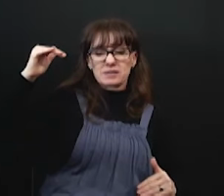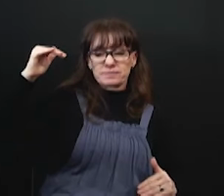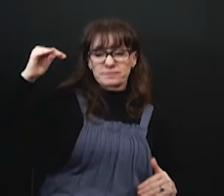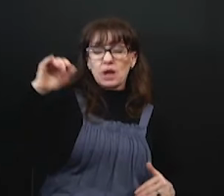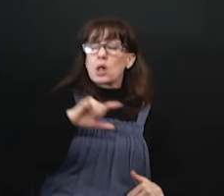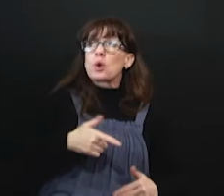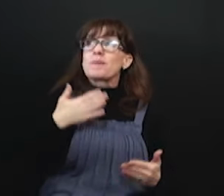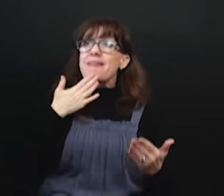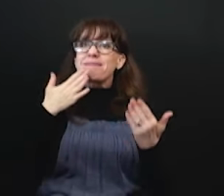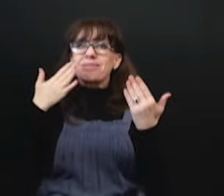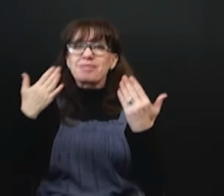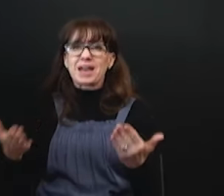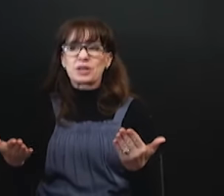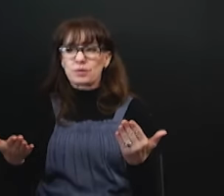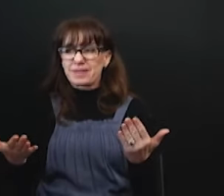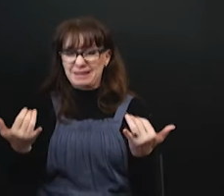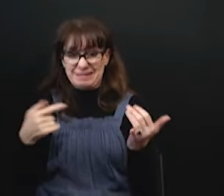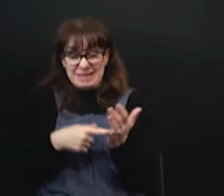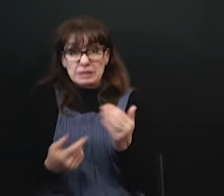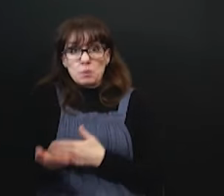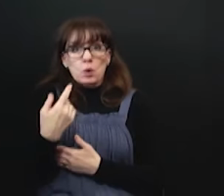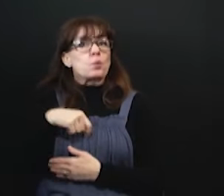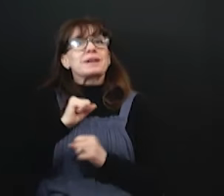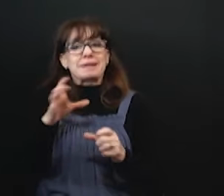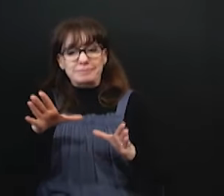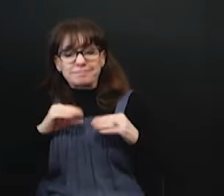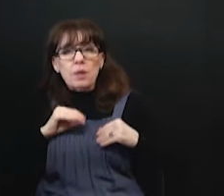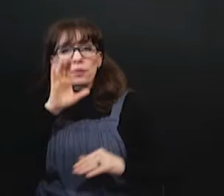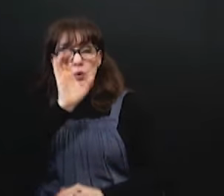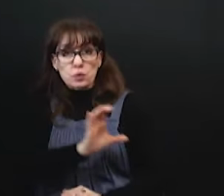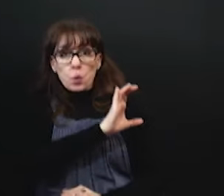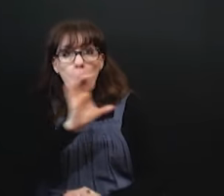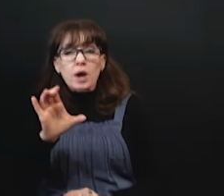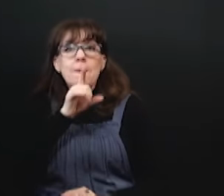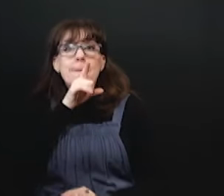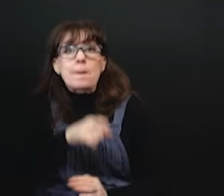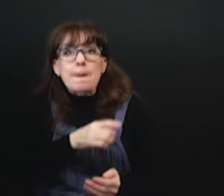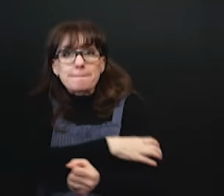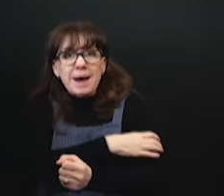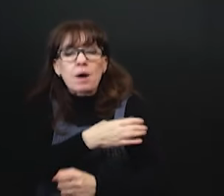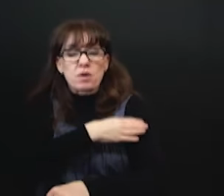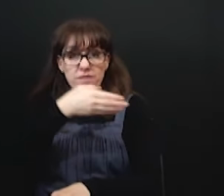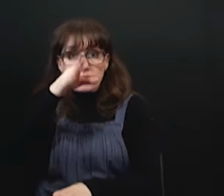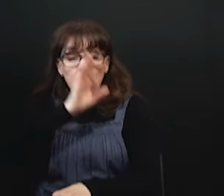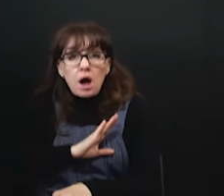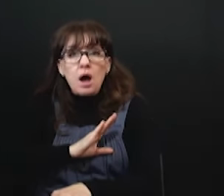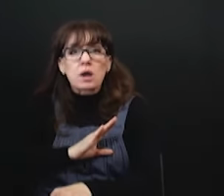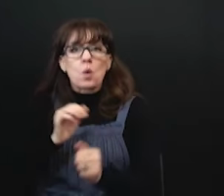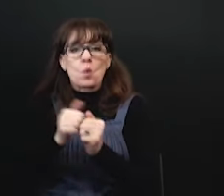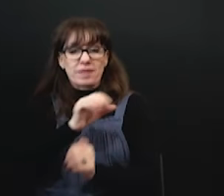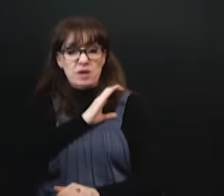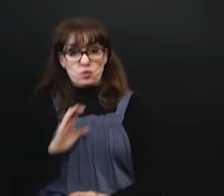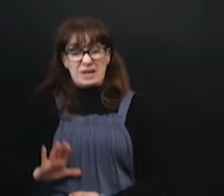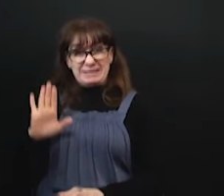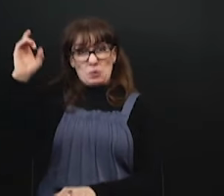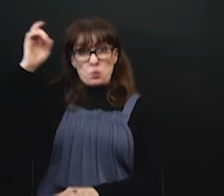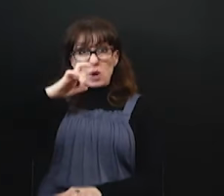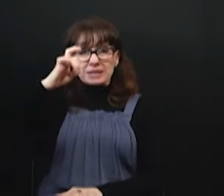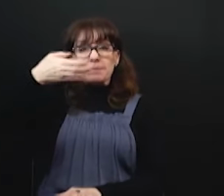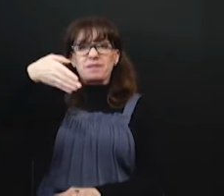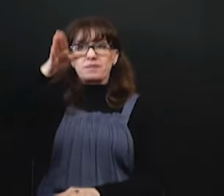Lord, we thank you that we can meditate this morning upon the cross, the power of God, upon Christ, the wisdom of